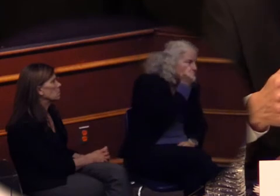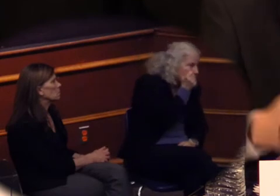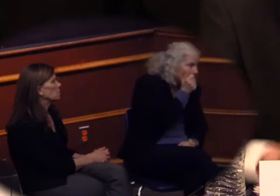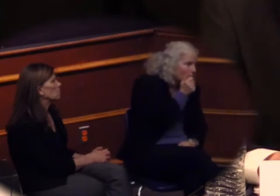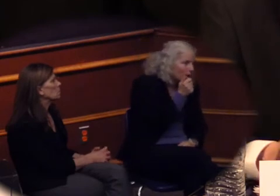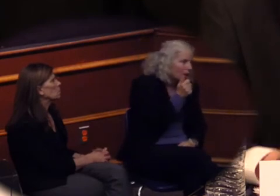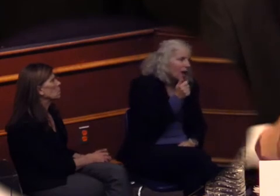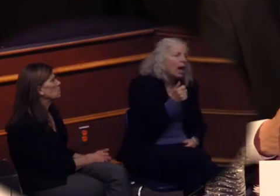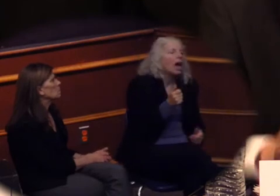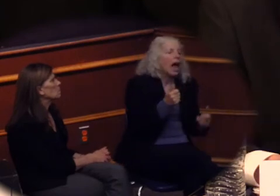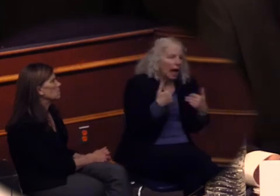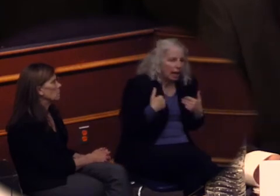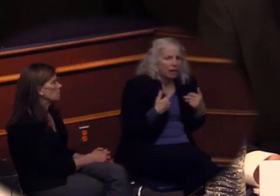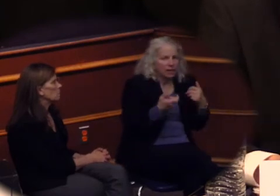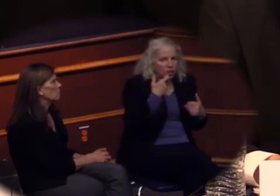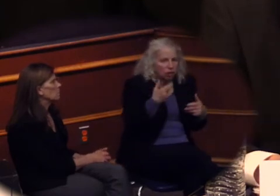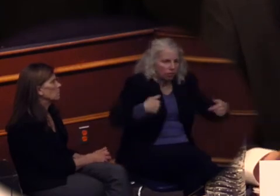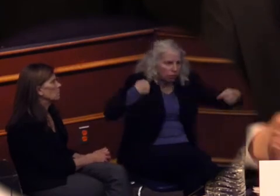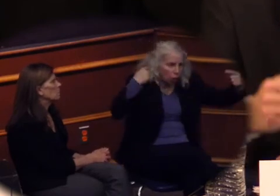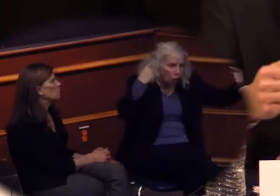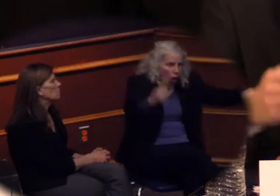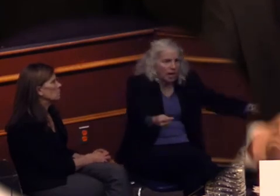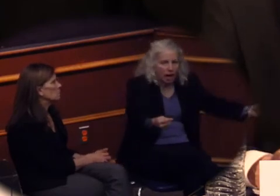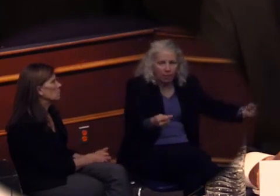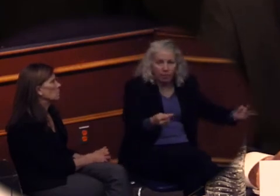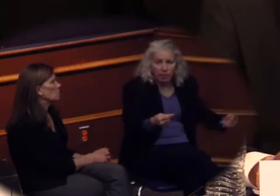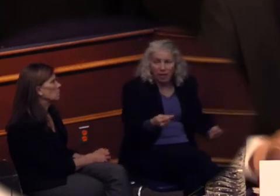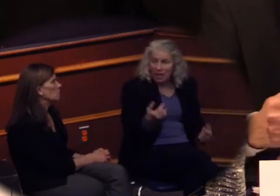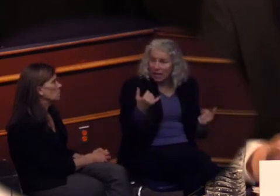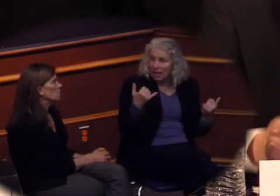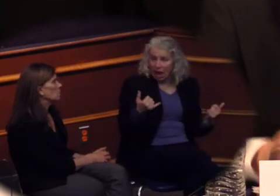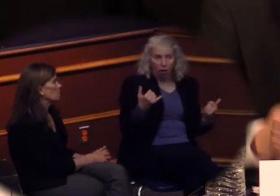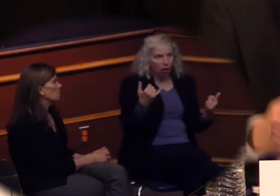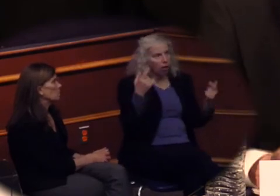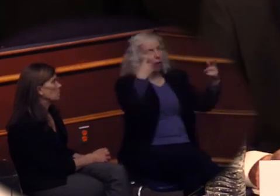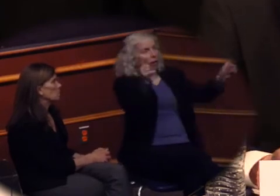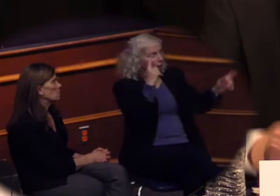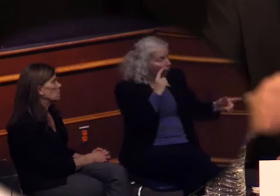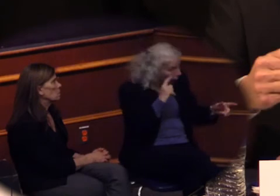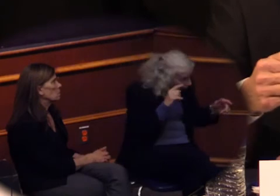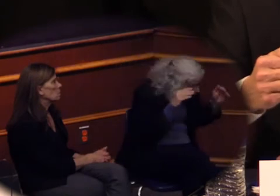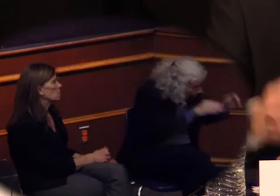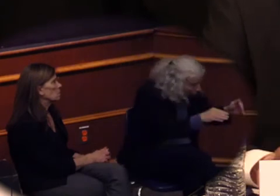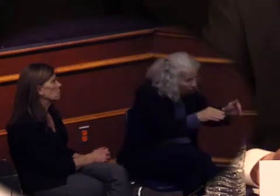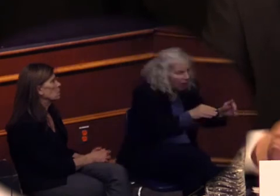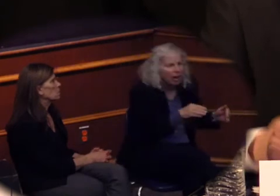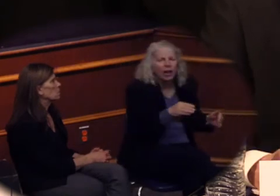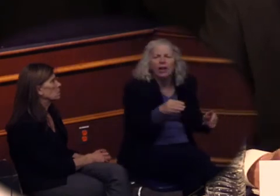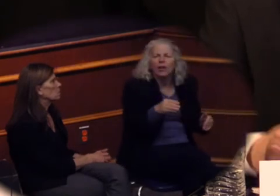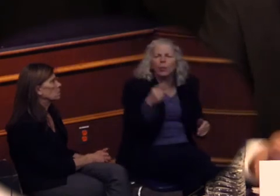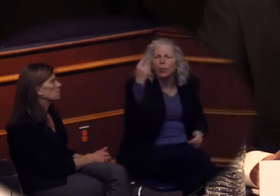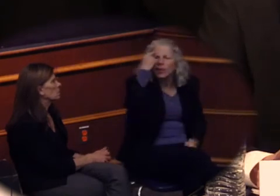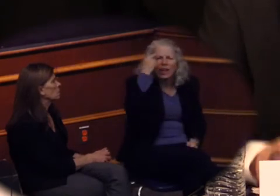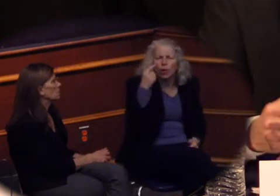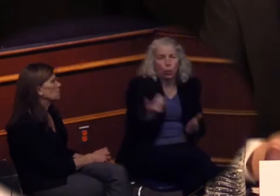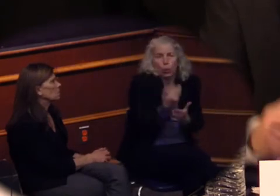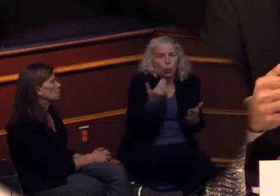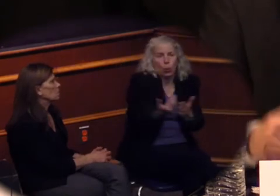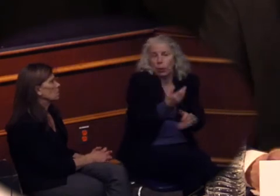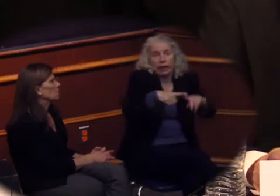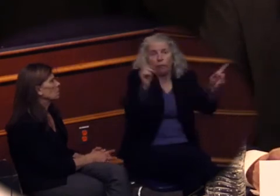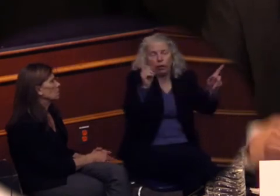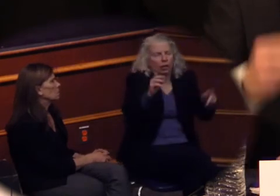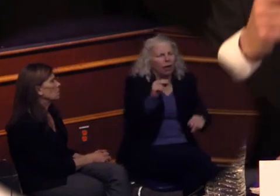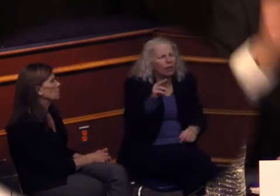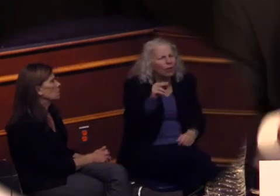with addiction for a very long time, and it is a good thing that we are now paying attention, but we should not pretend that this is a new